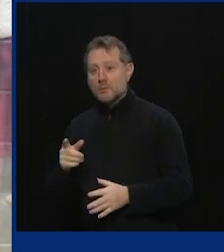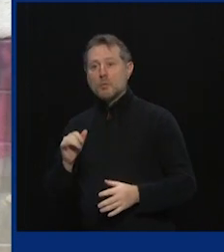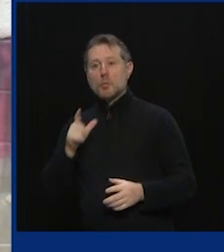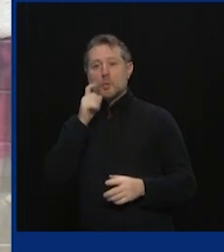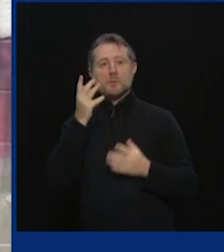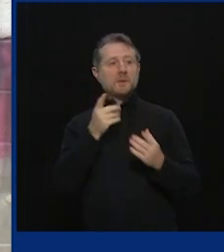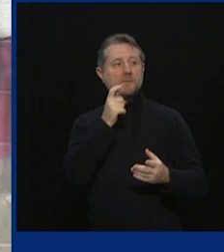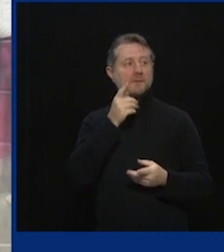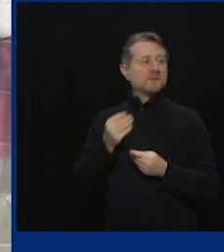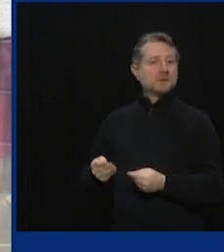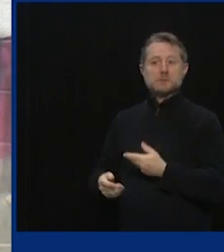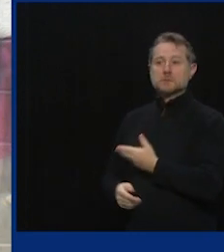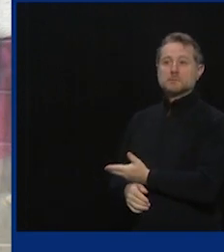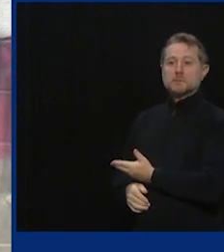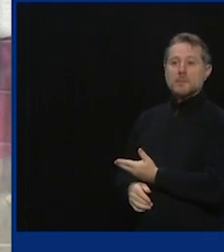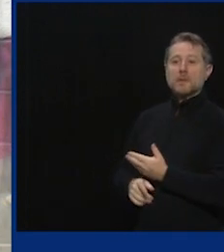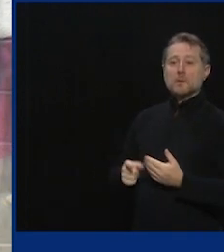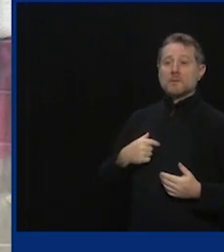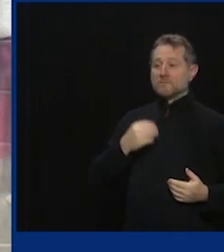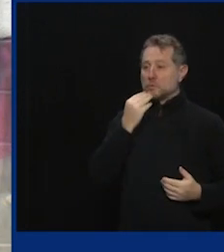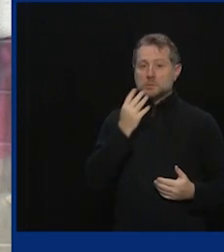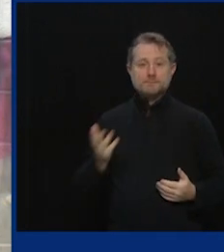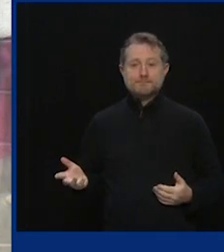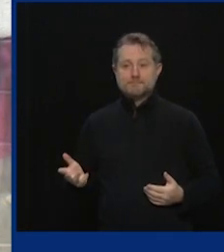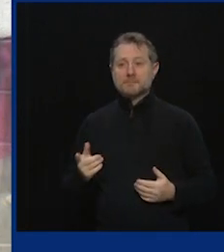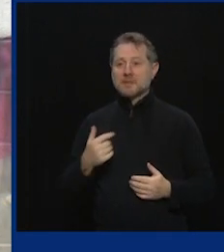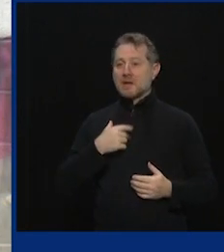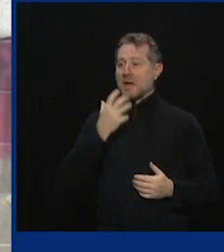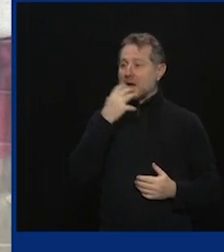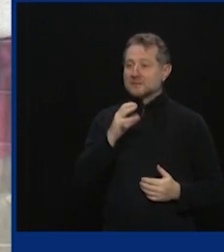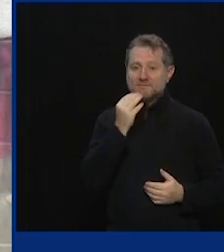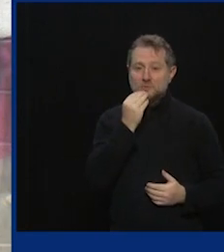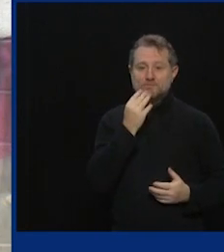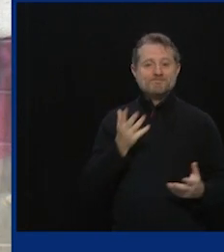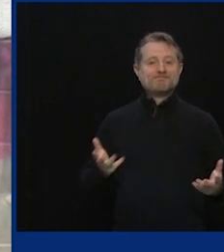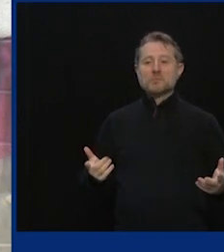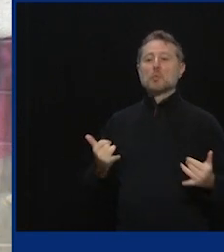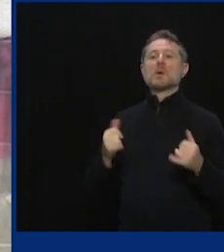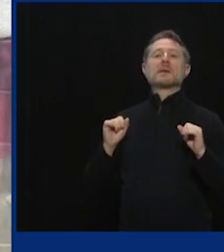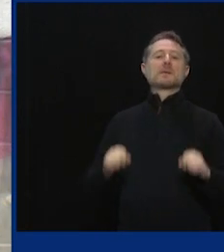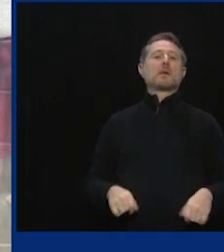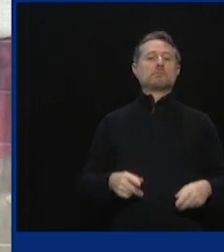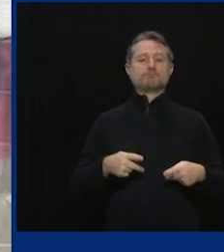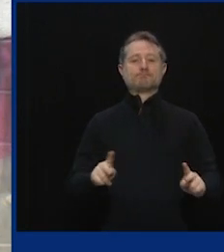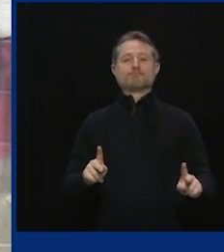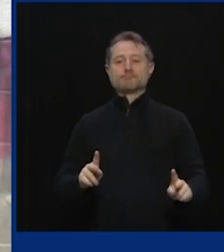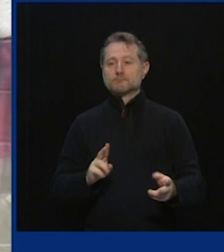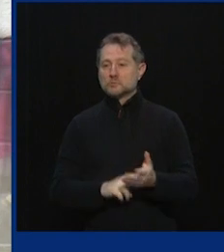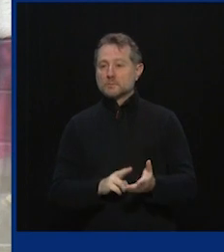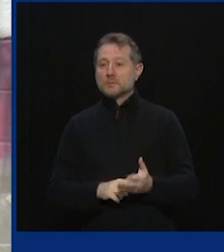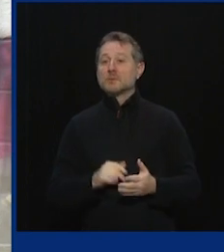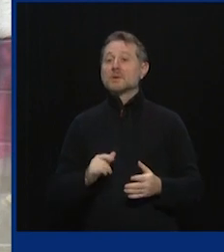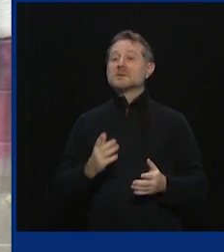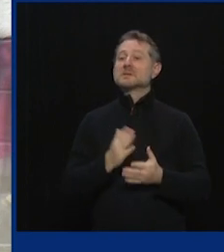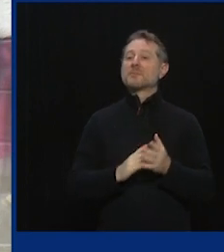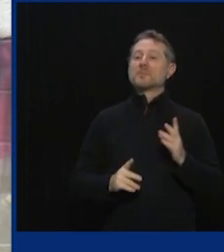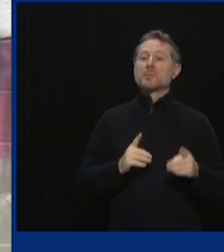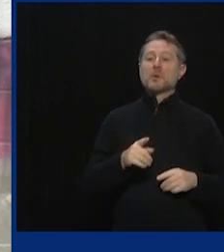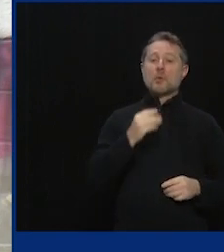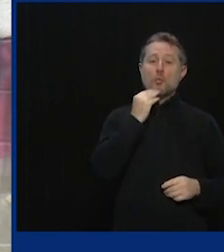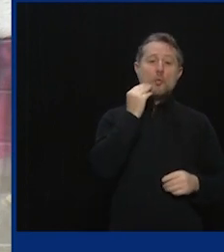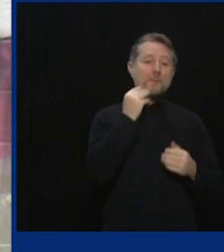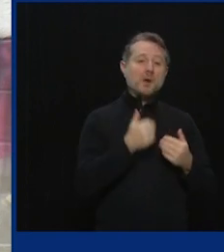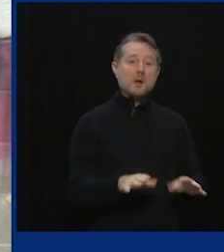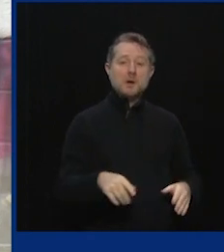to eat tonight? Are they going to have a hot or prepared meal? I also think of some New Yorkers that might be homeless or displaced that go to City